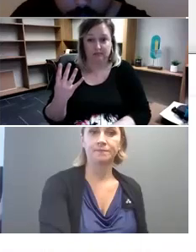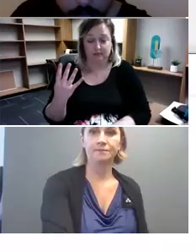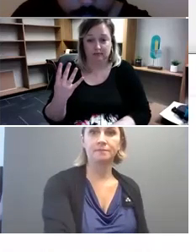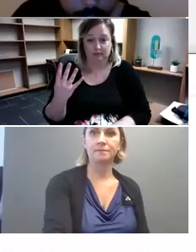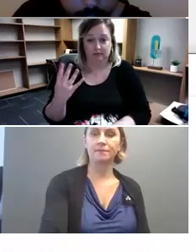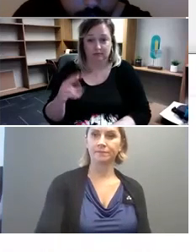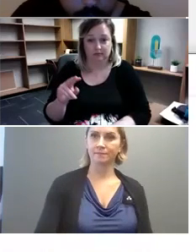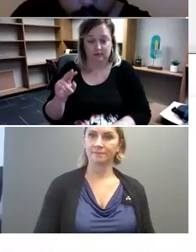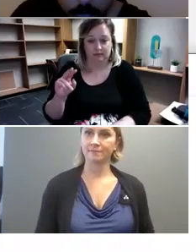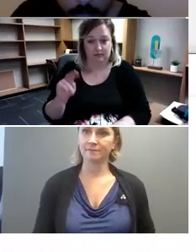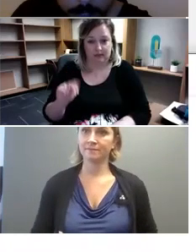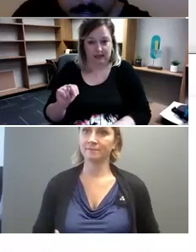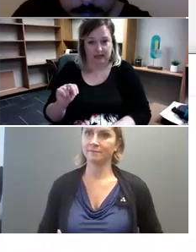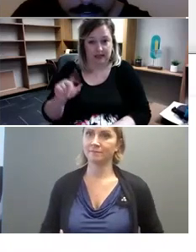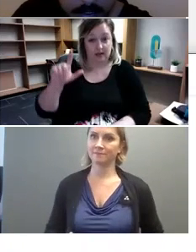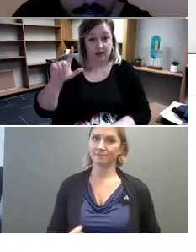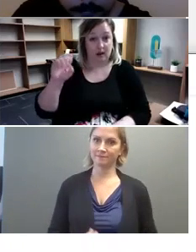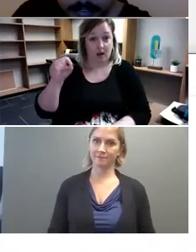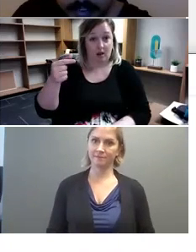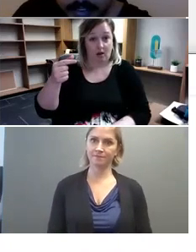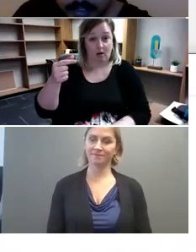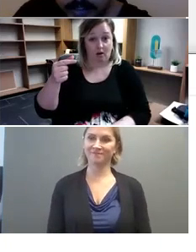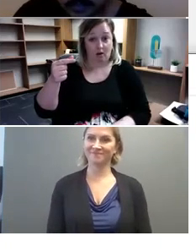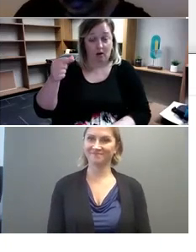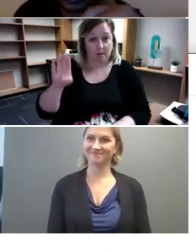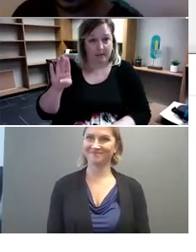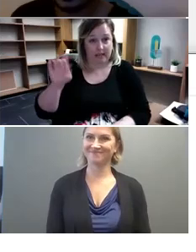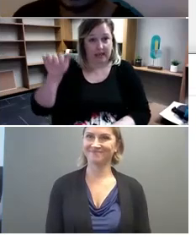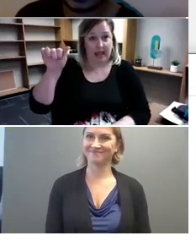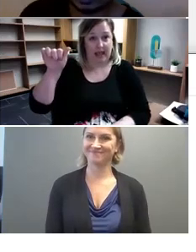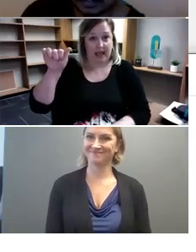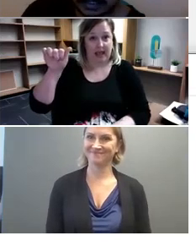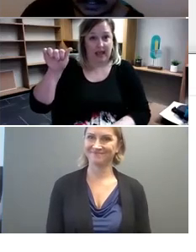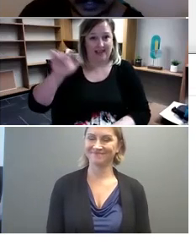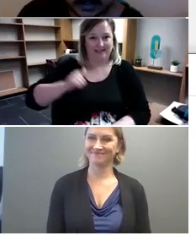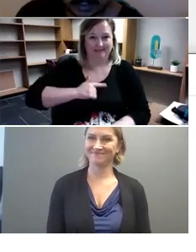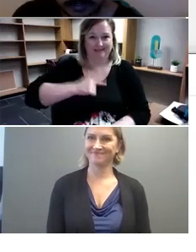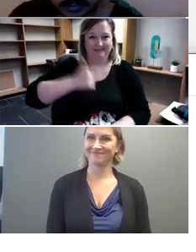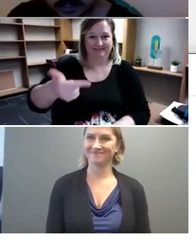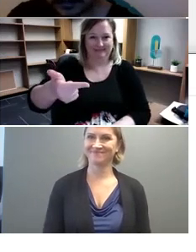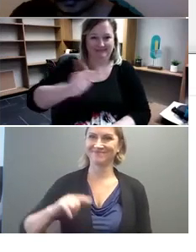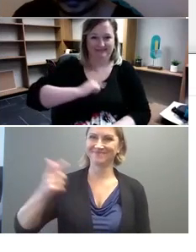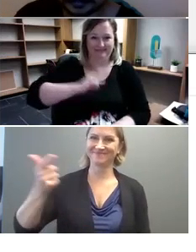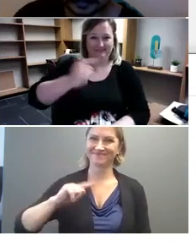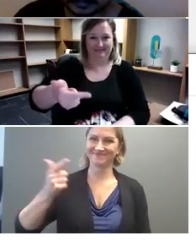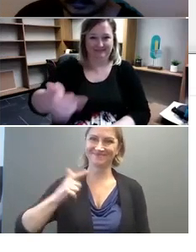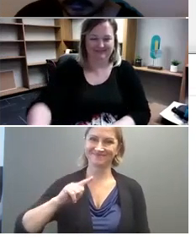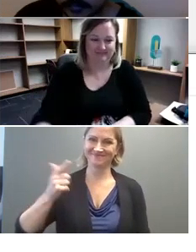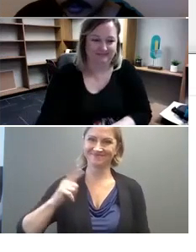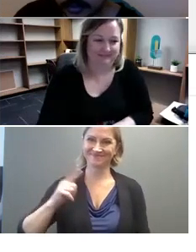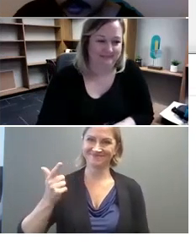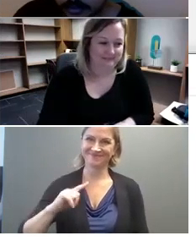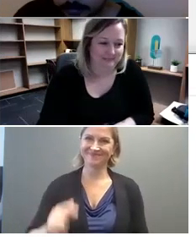the power of log base b a equals to n raised to the power of